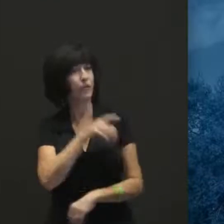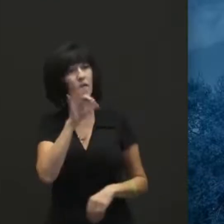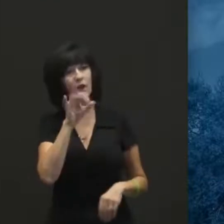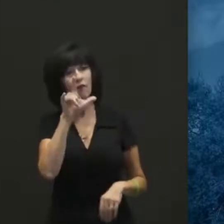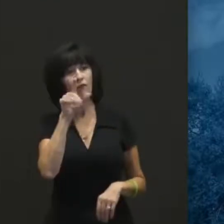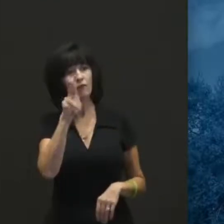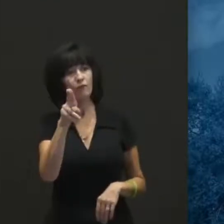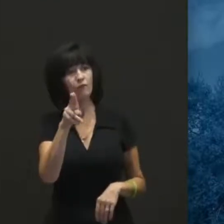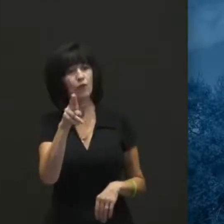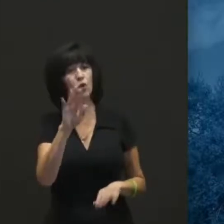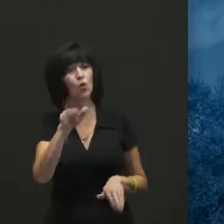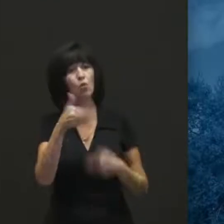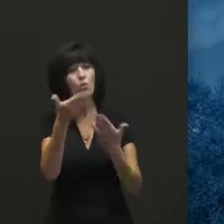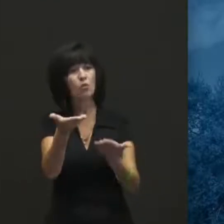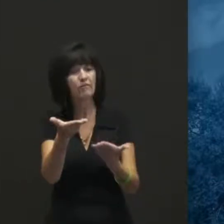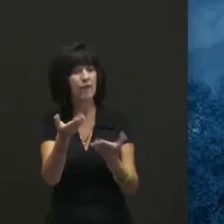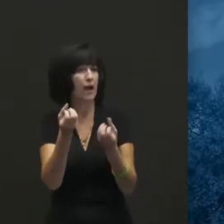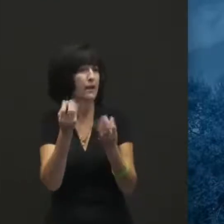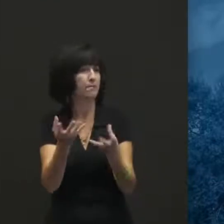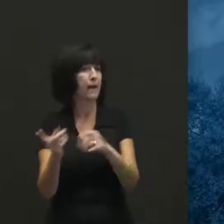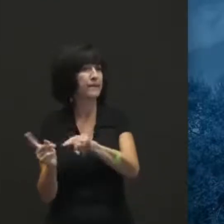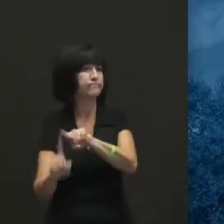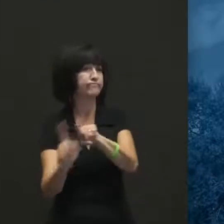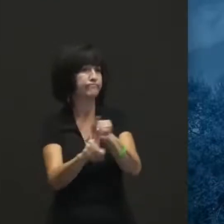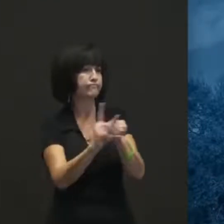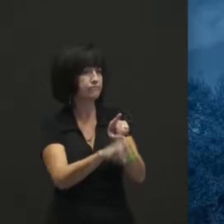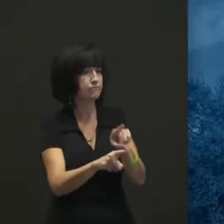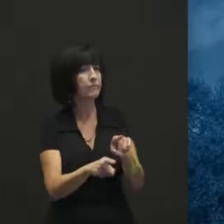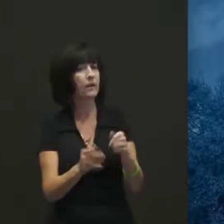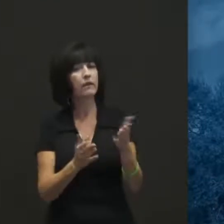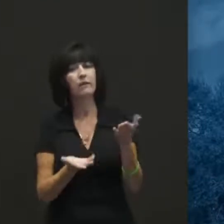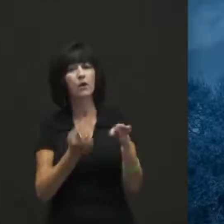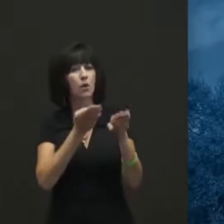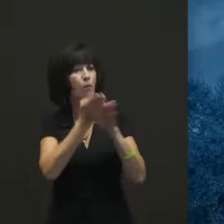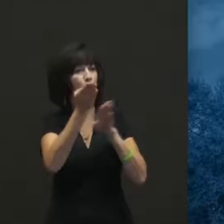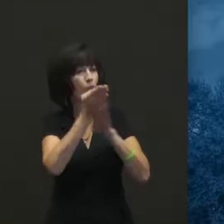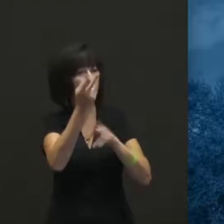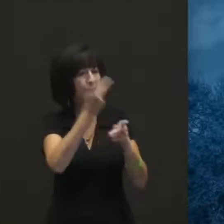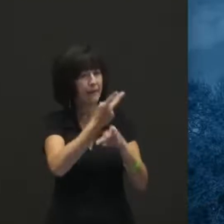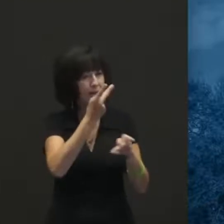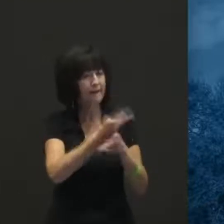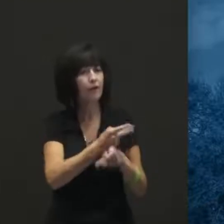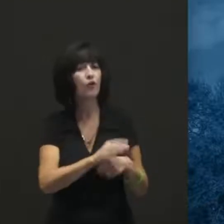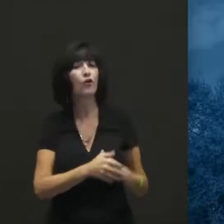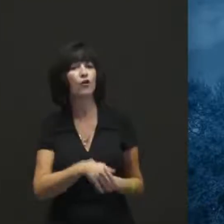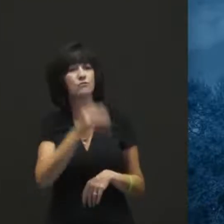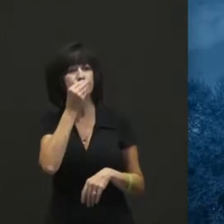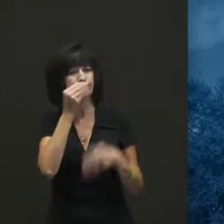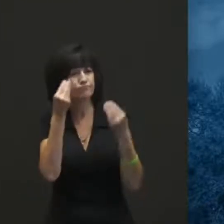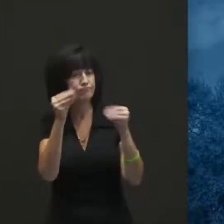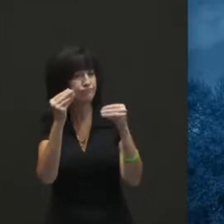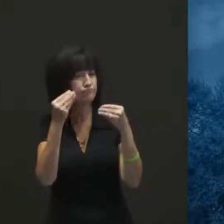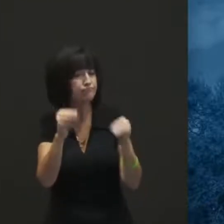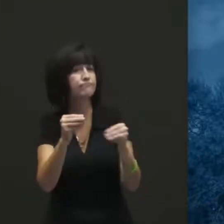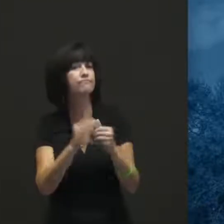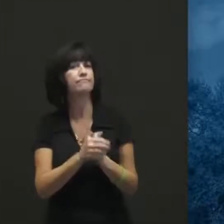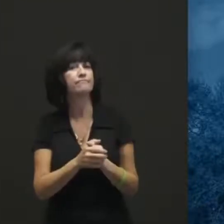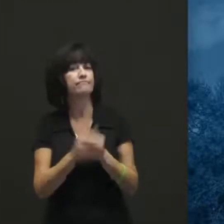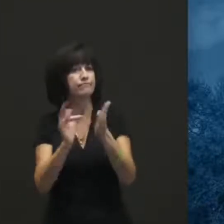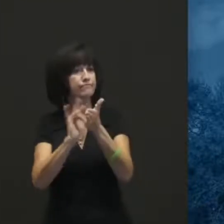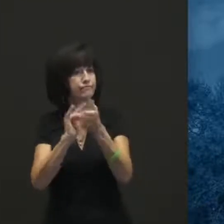in many different places. So primary care, pharmacies, supermarkets, public health clinics,